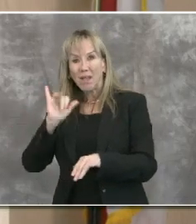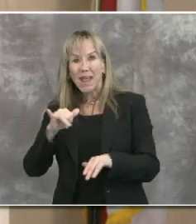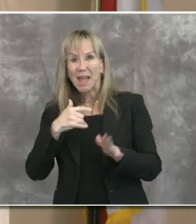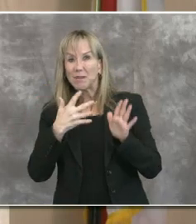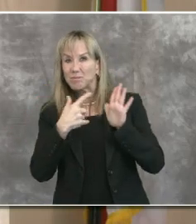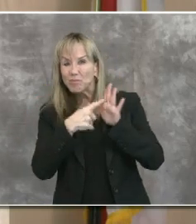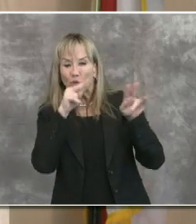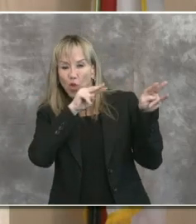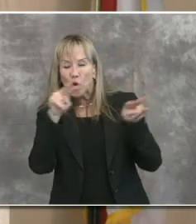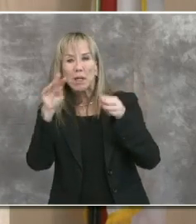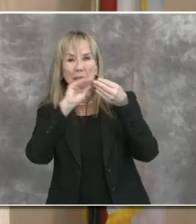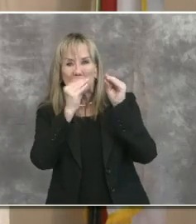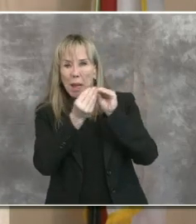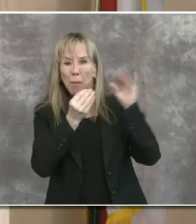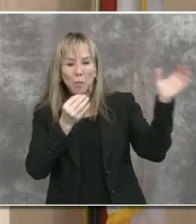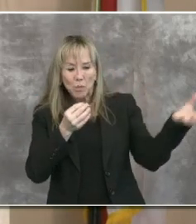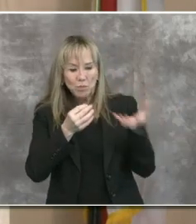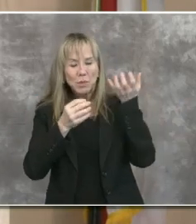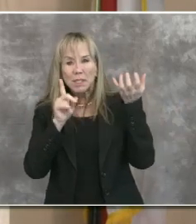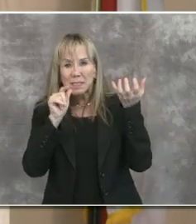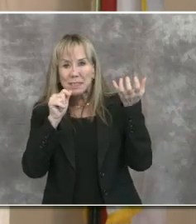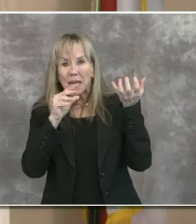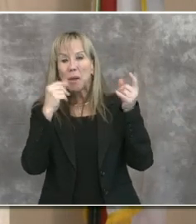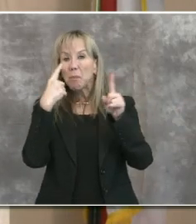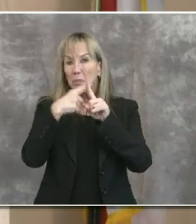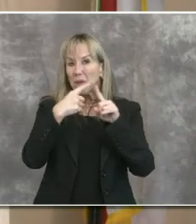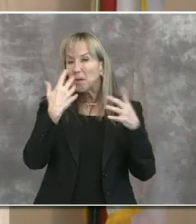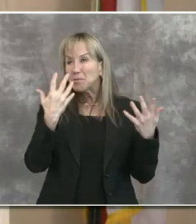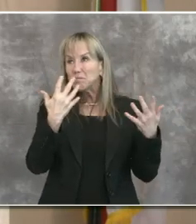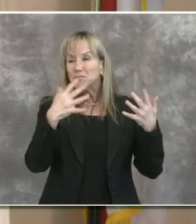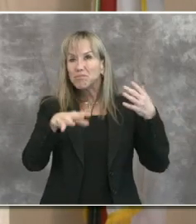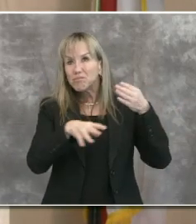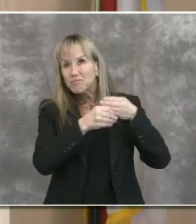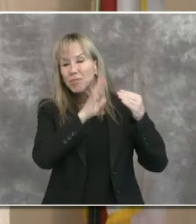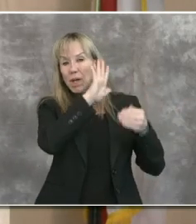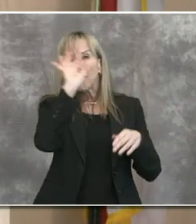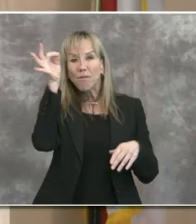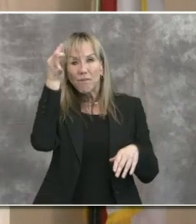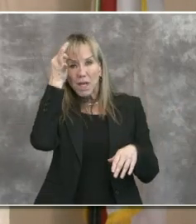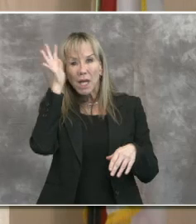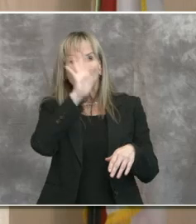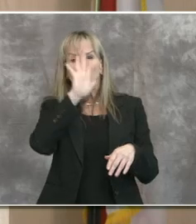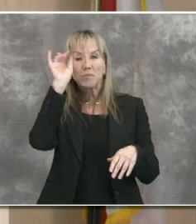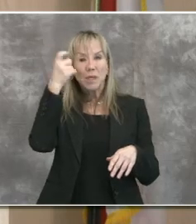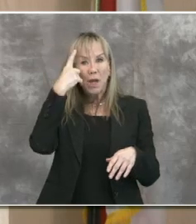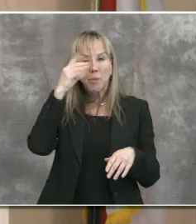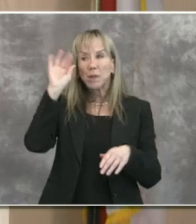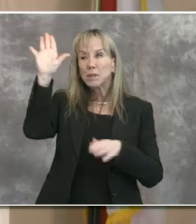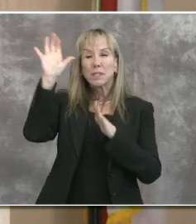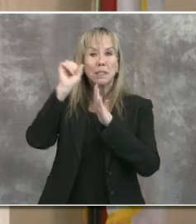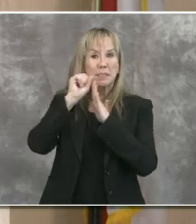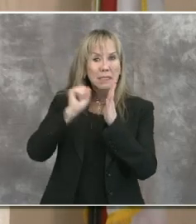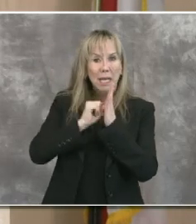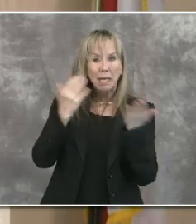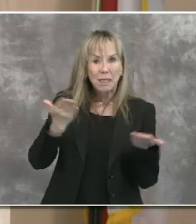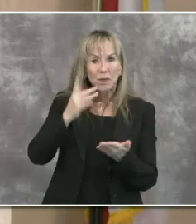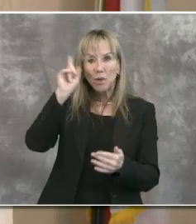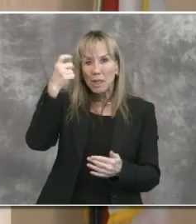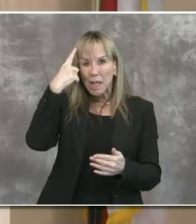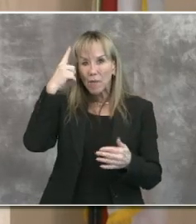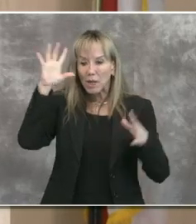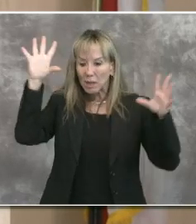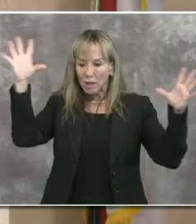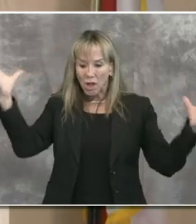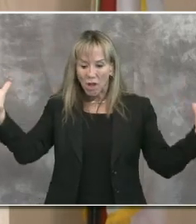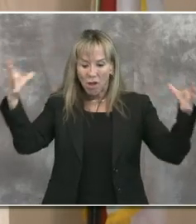examining those, and looking at the plans from the federal government and from the governor, as well